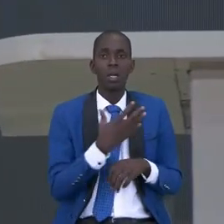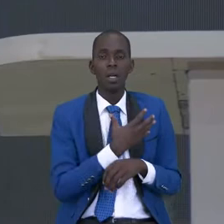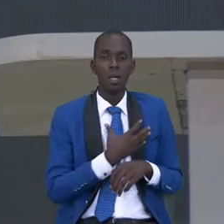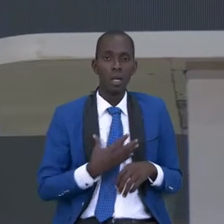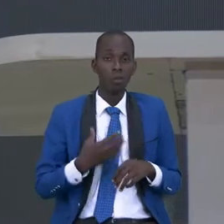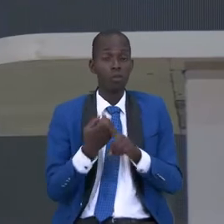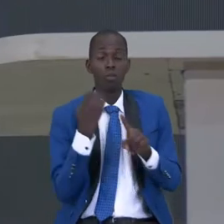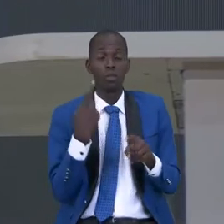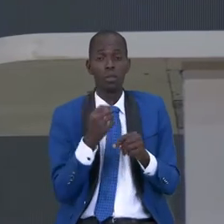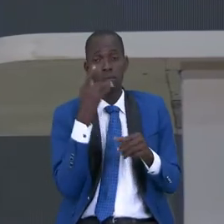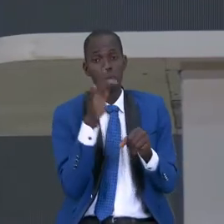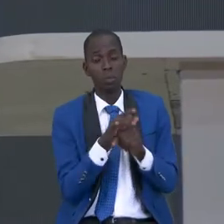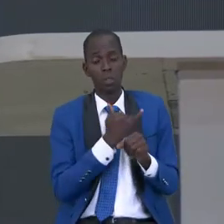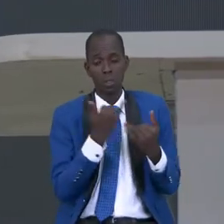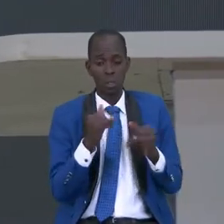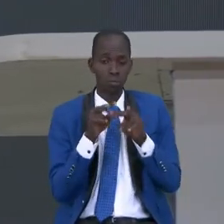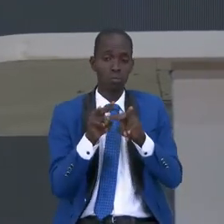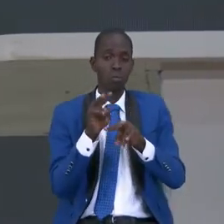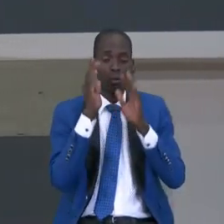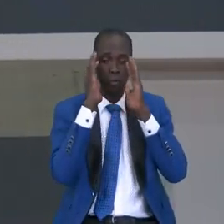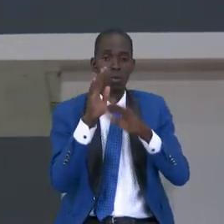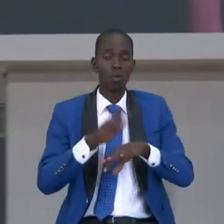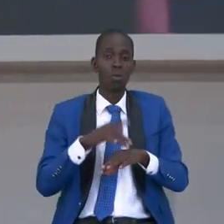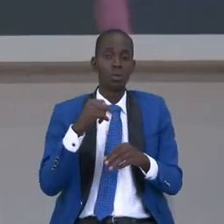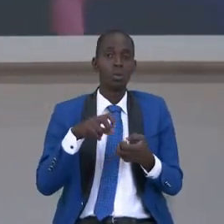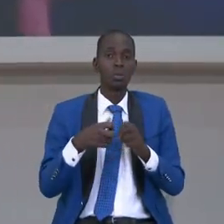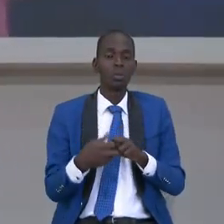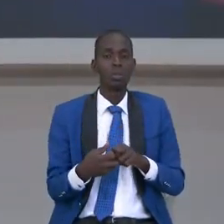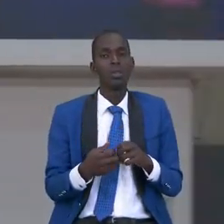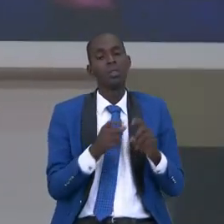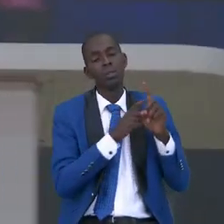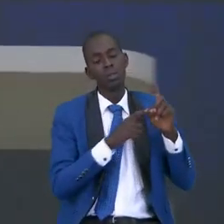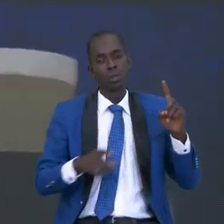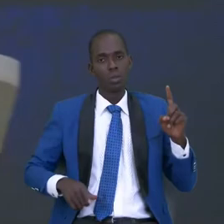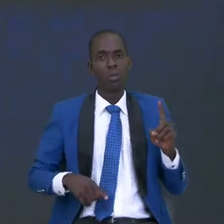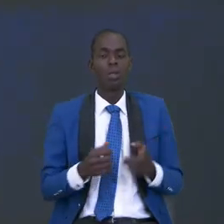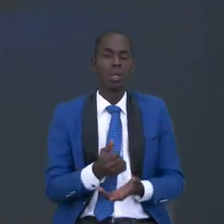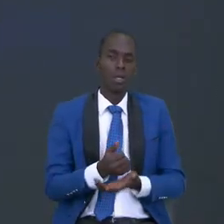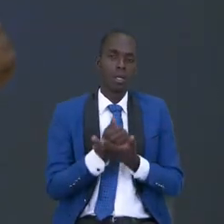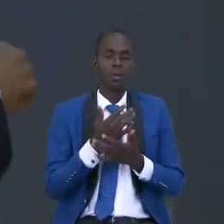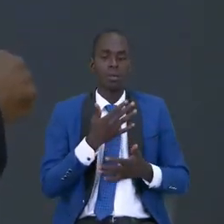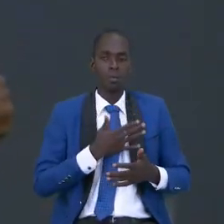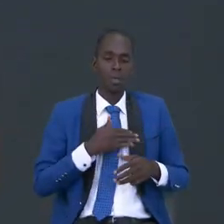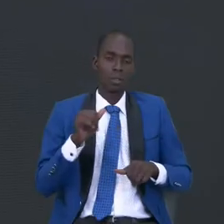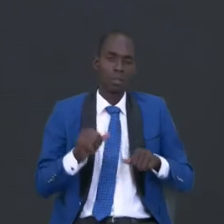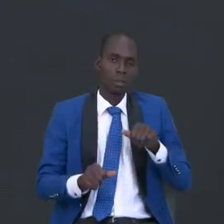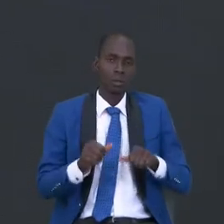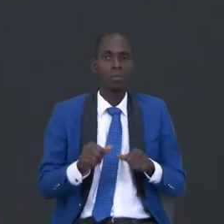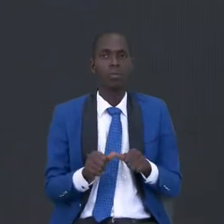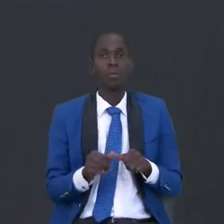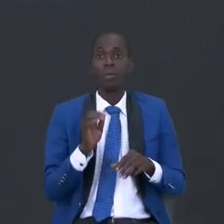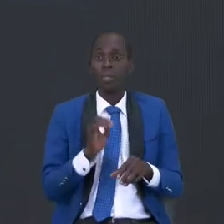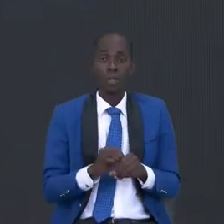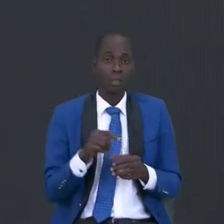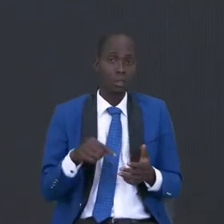have unbelief. Lord, I believe. Help thou mine unbelief. In